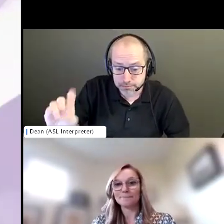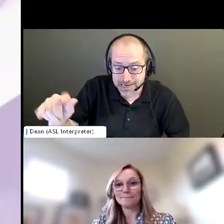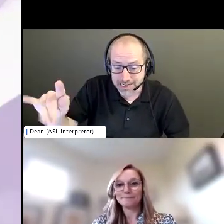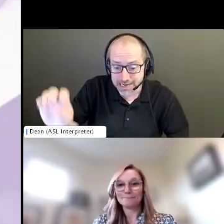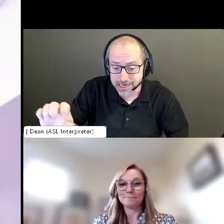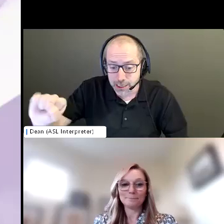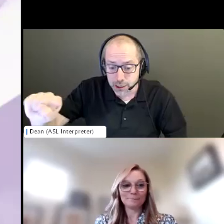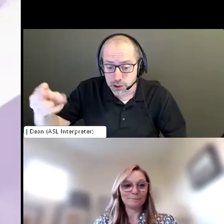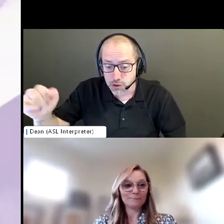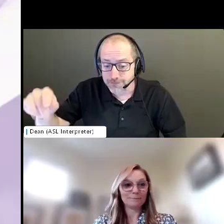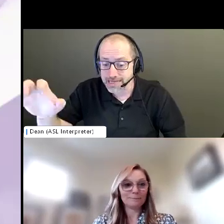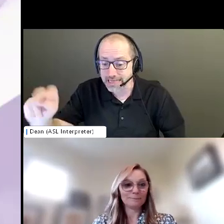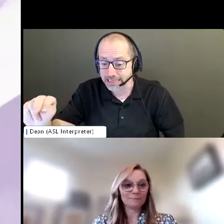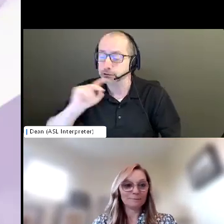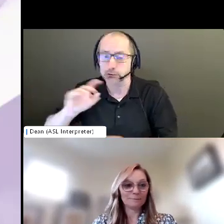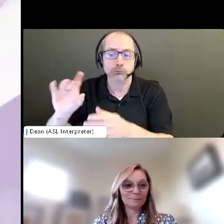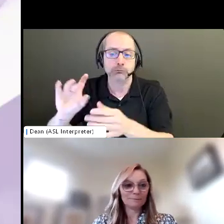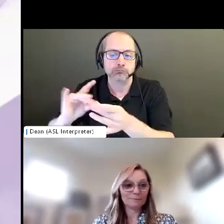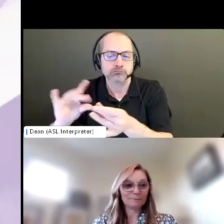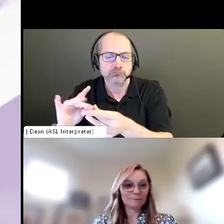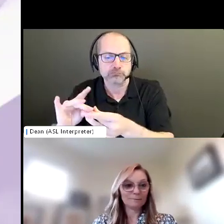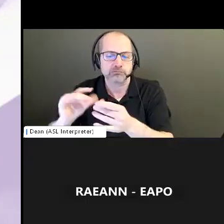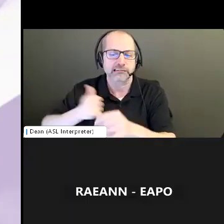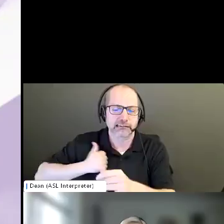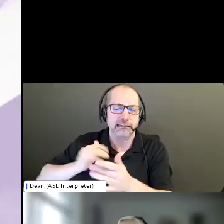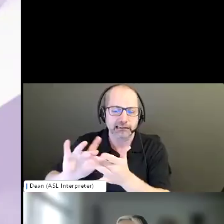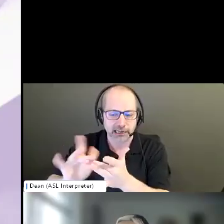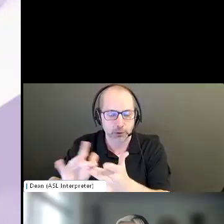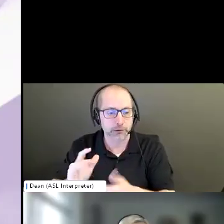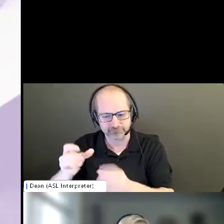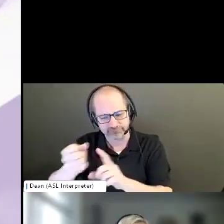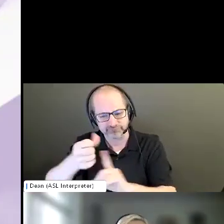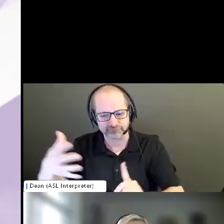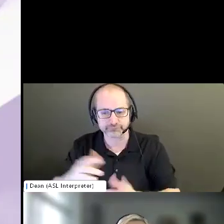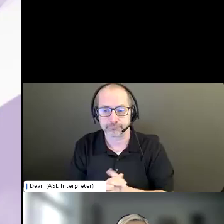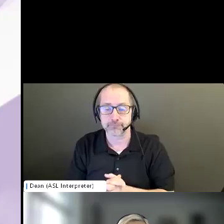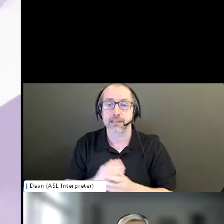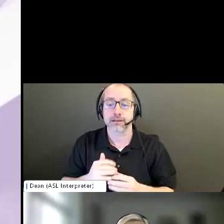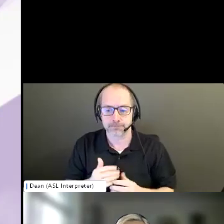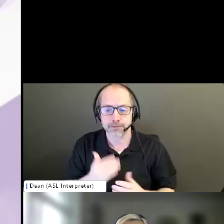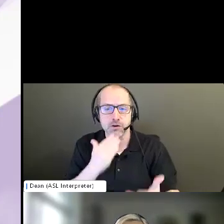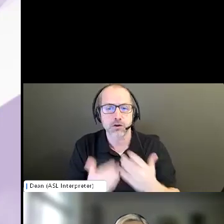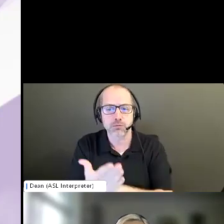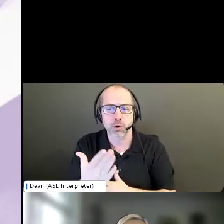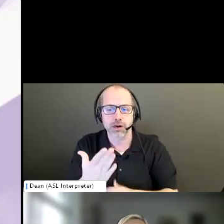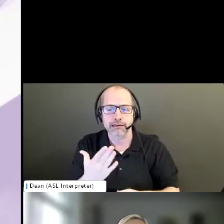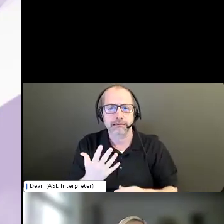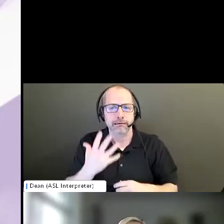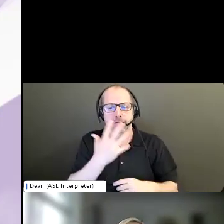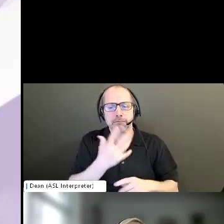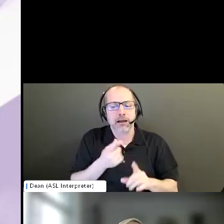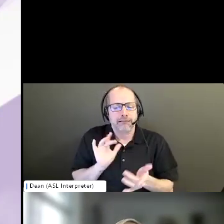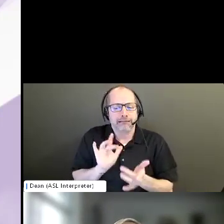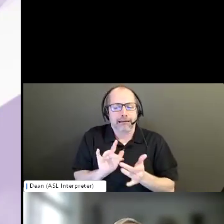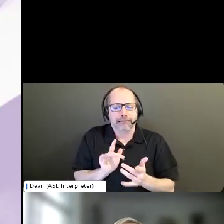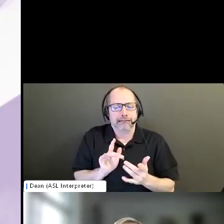day. Good morning, good afternoon, everybody. Connecting today from beautiful and sunny Vancouver, which